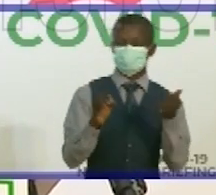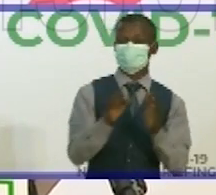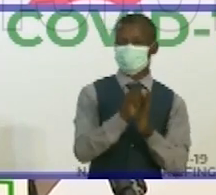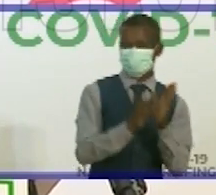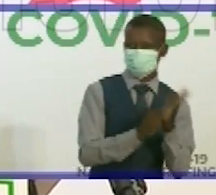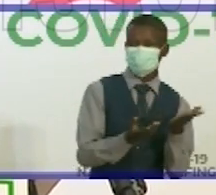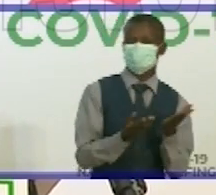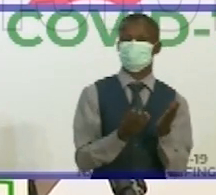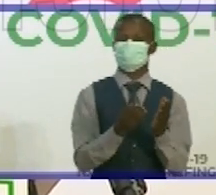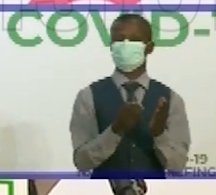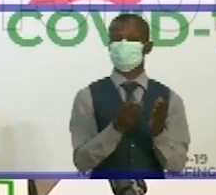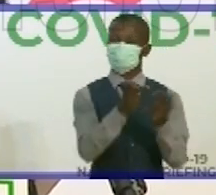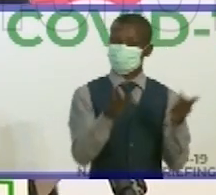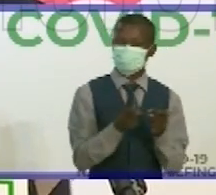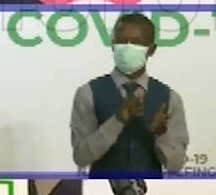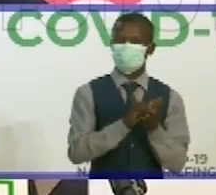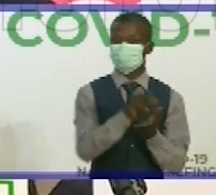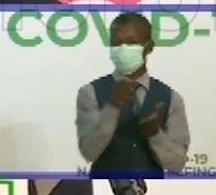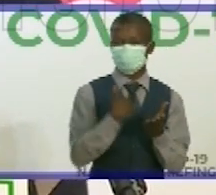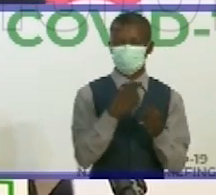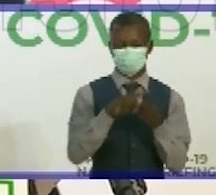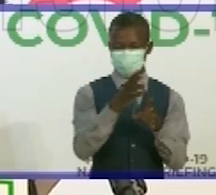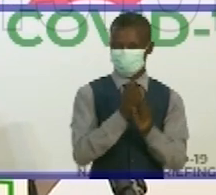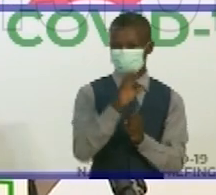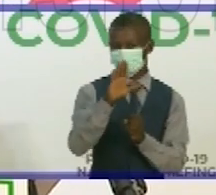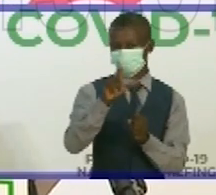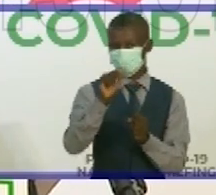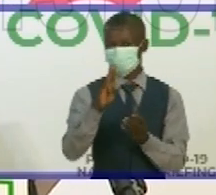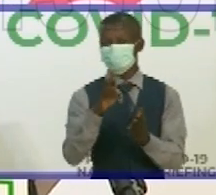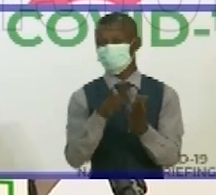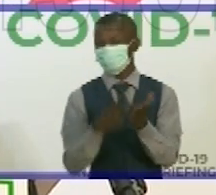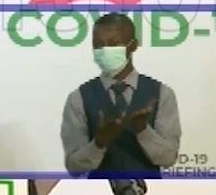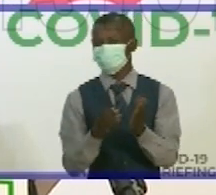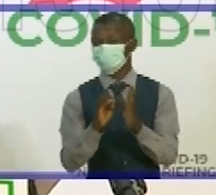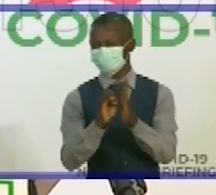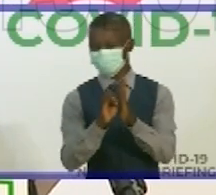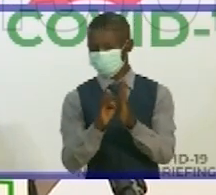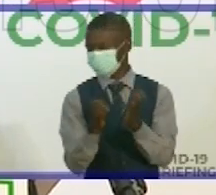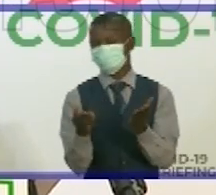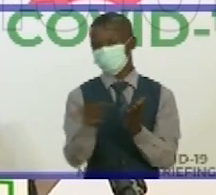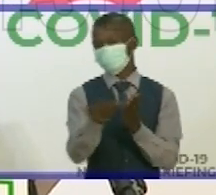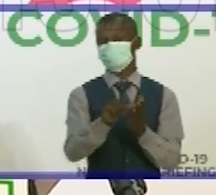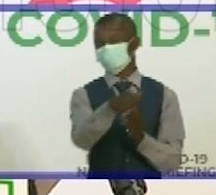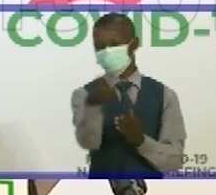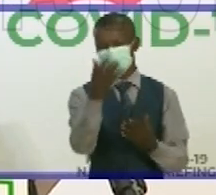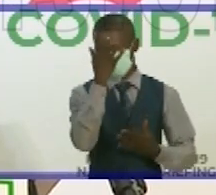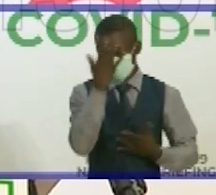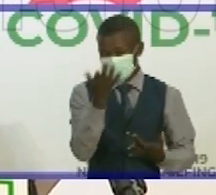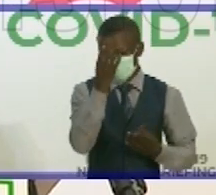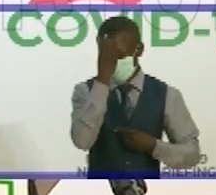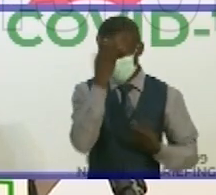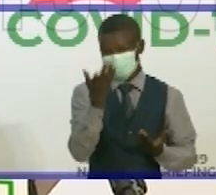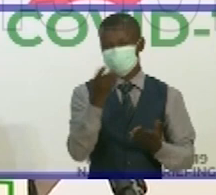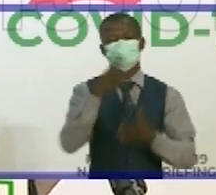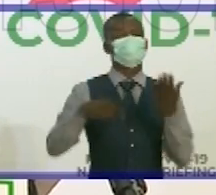from whom you have to get your lab results anyway, just like for any other disease. So what we've been doing is